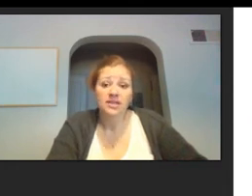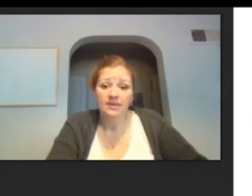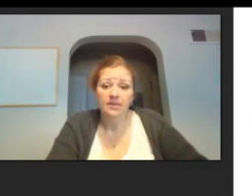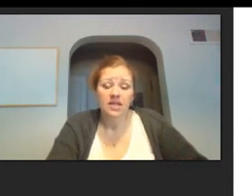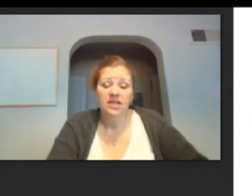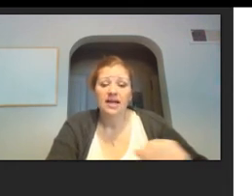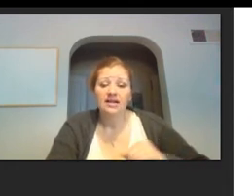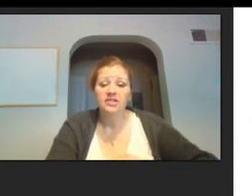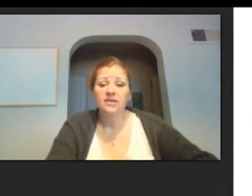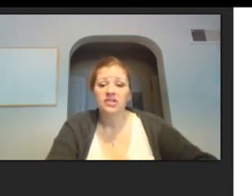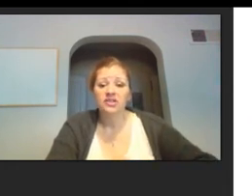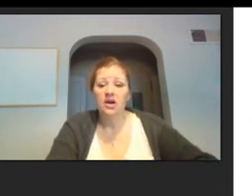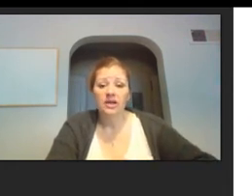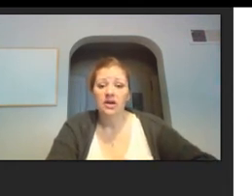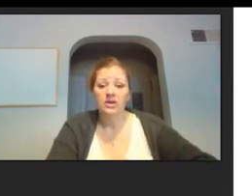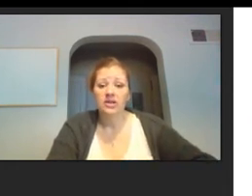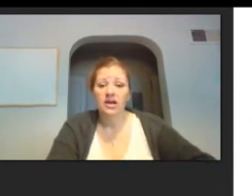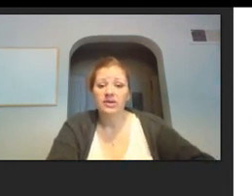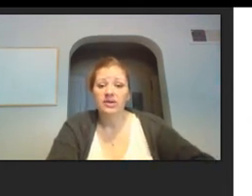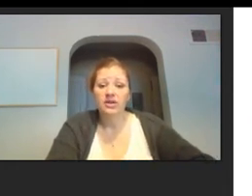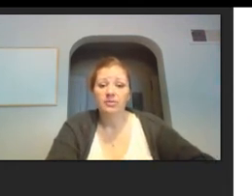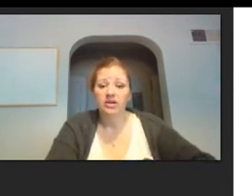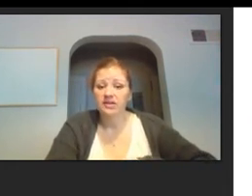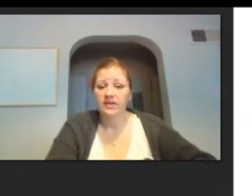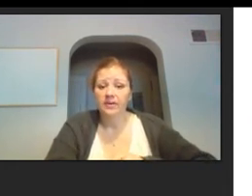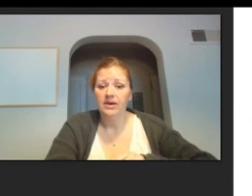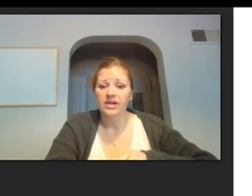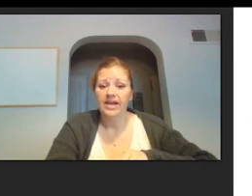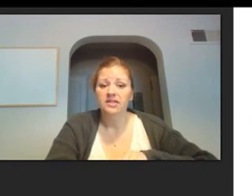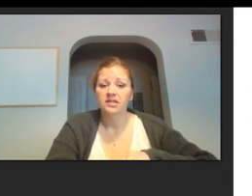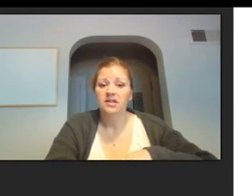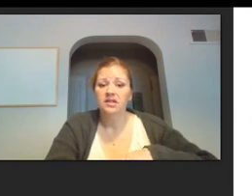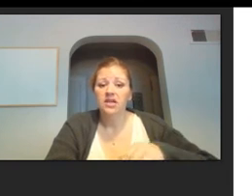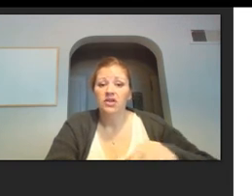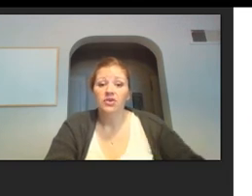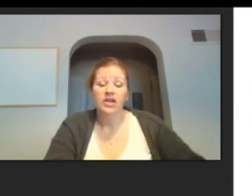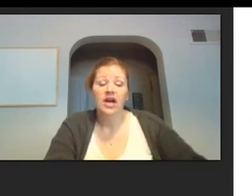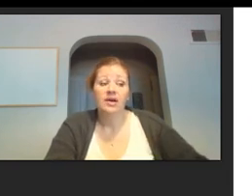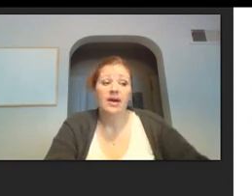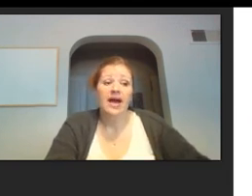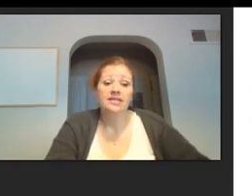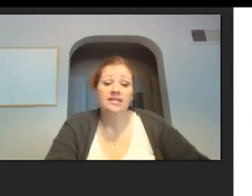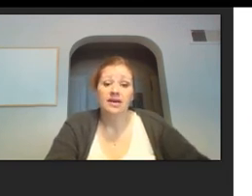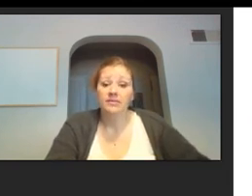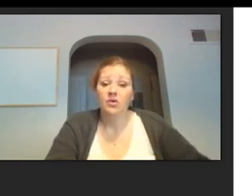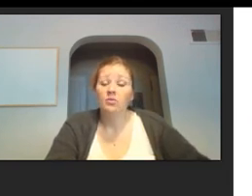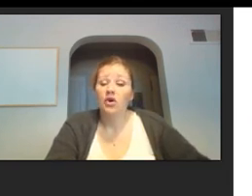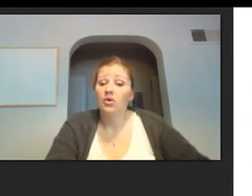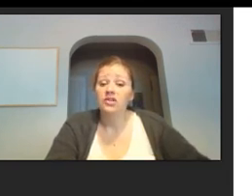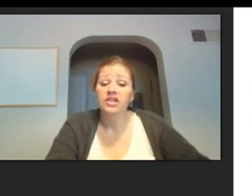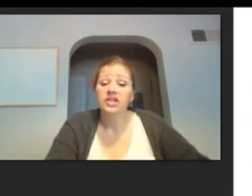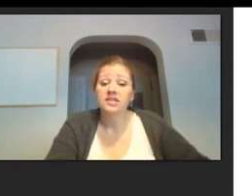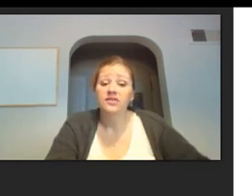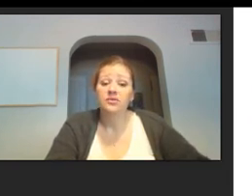no to them, then that just means you're not working with that other person very well, right? You could ask them